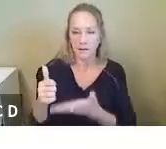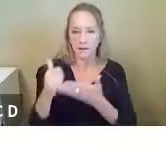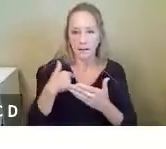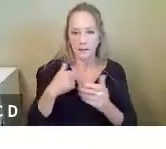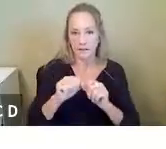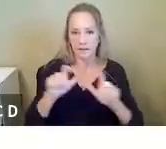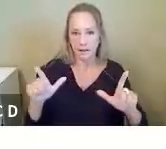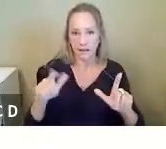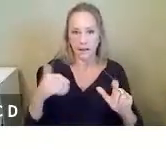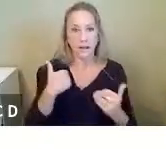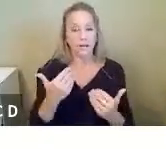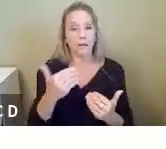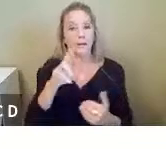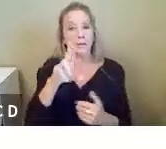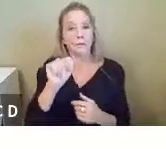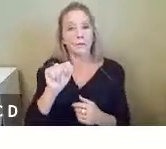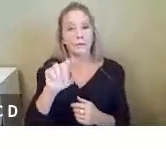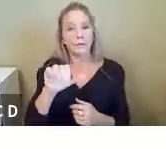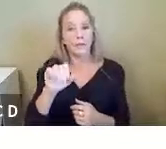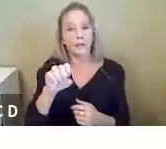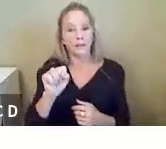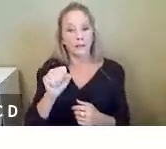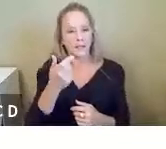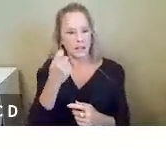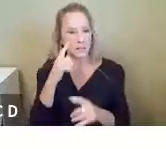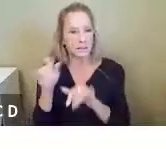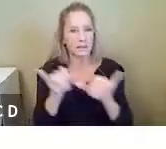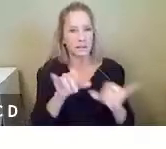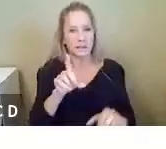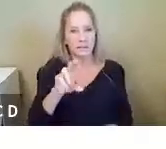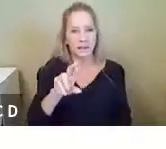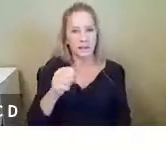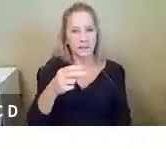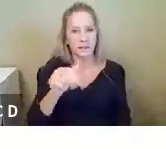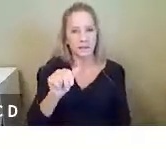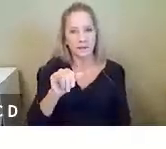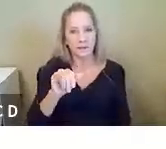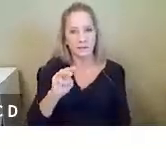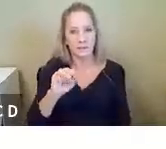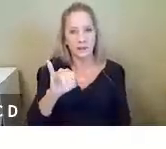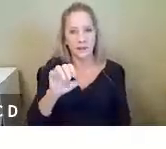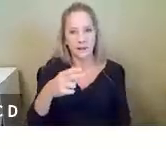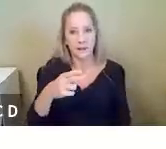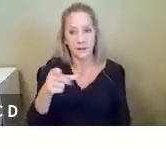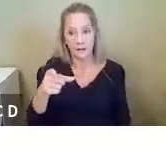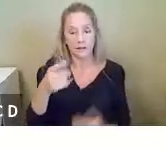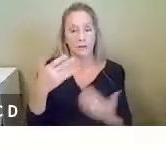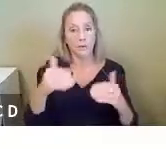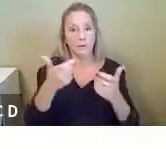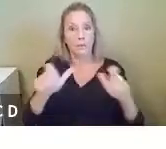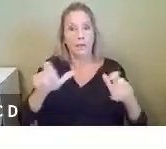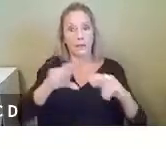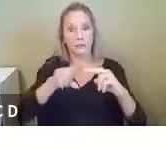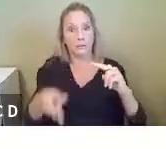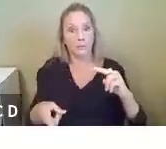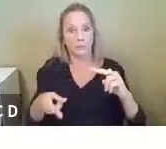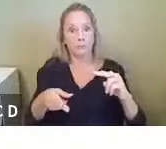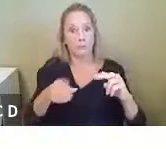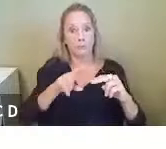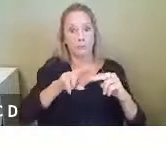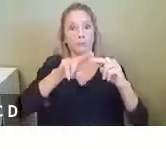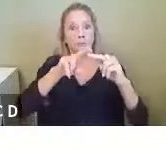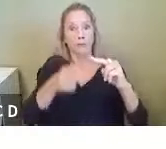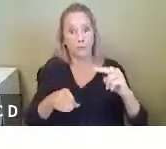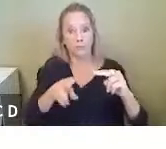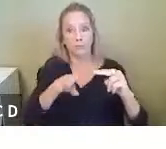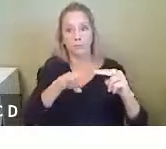tends to track a little bit what Dr. Shemaya was saying. If you look at that number, sharp drop, then kind of flattened off.